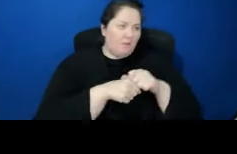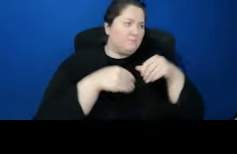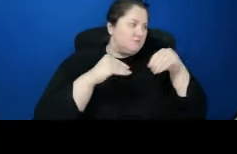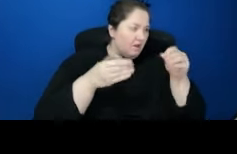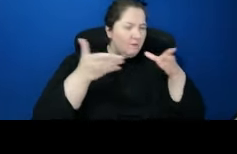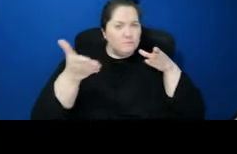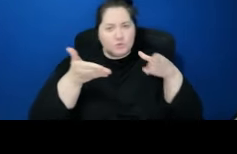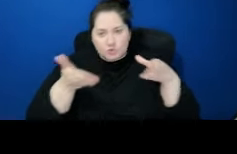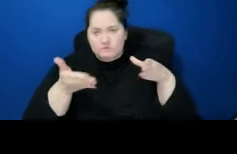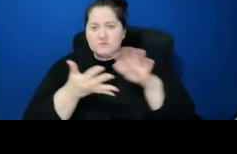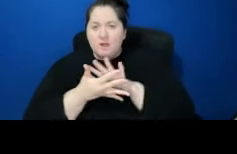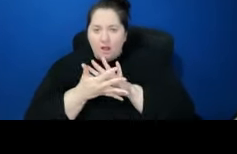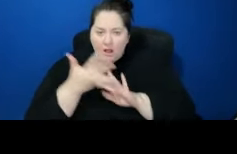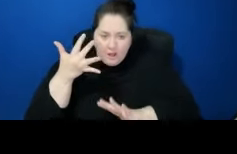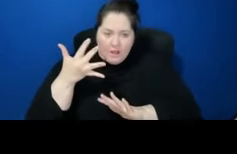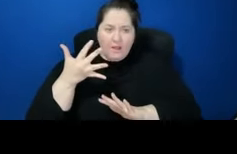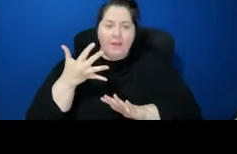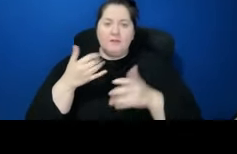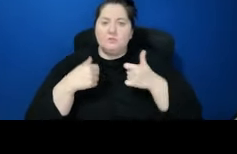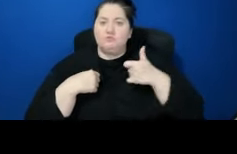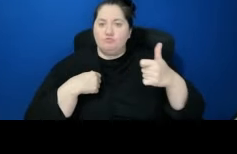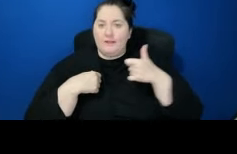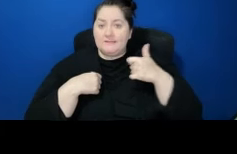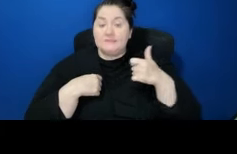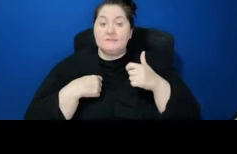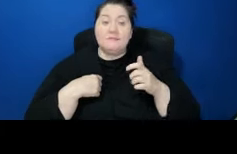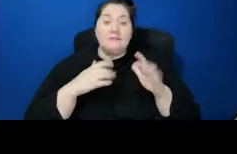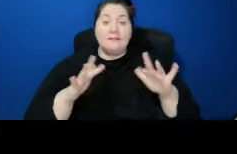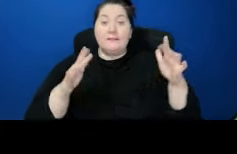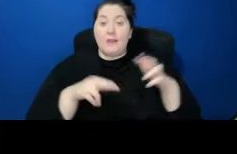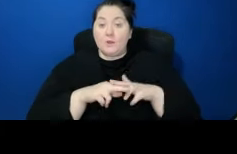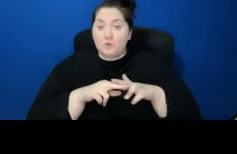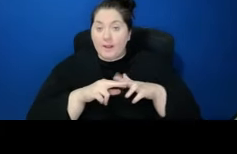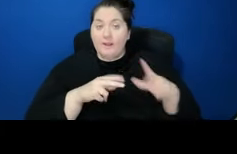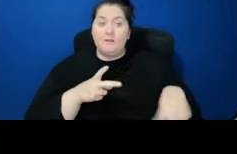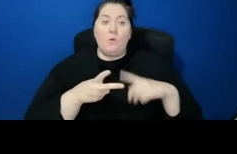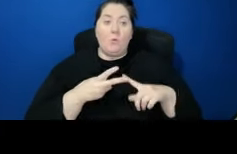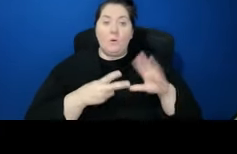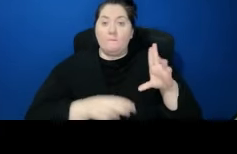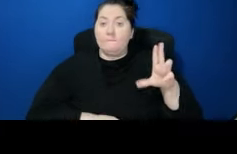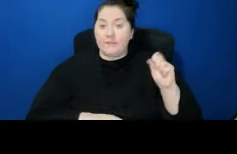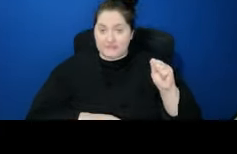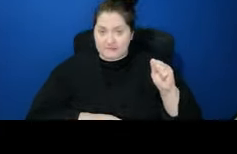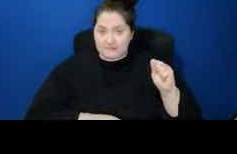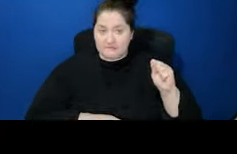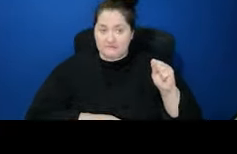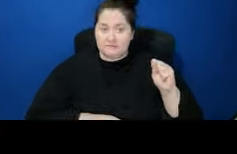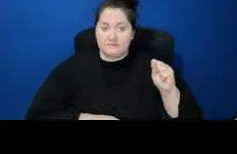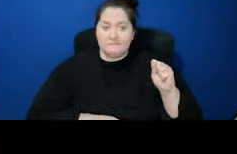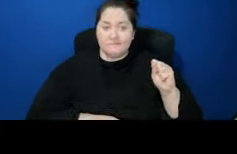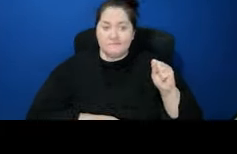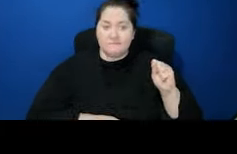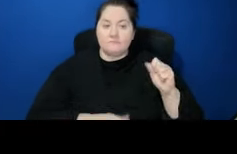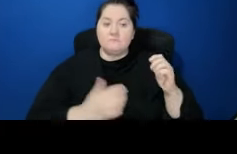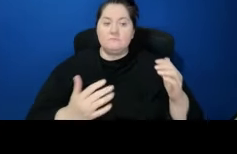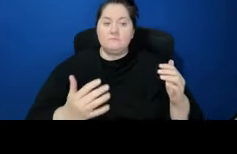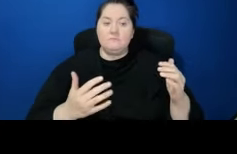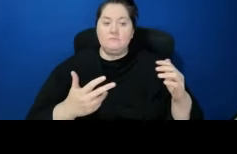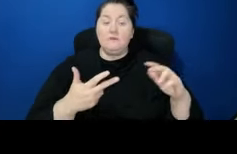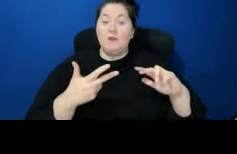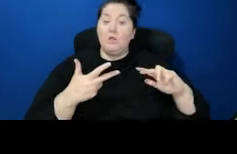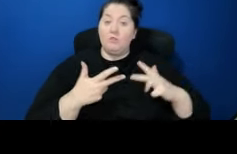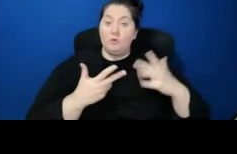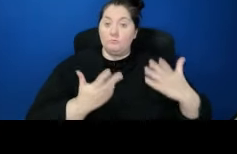services, and also transit, either light rail or bus. We're also proposing a